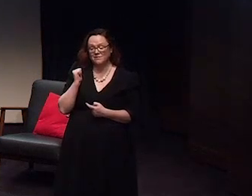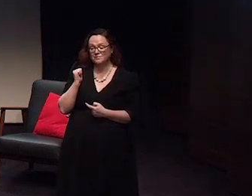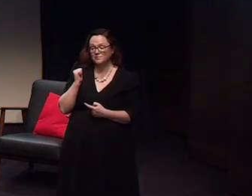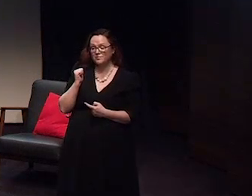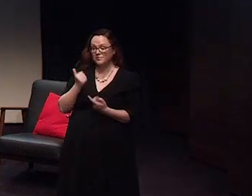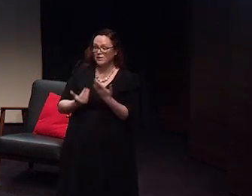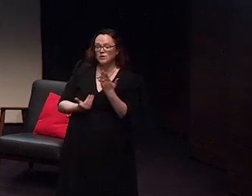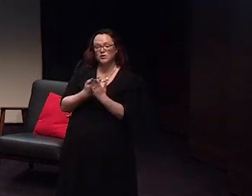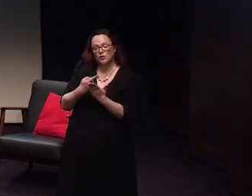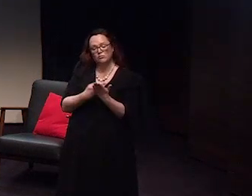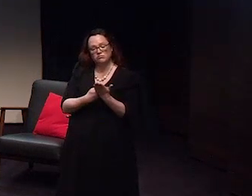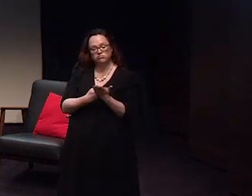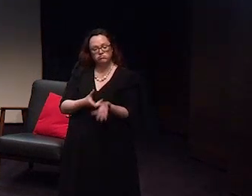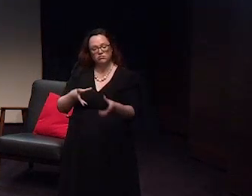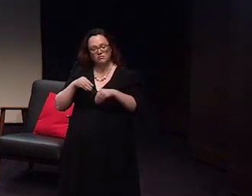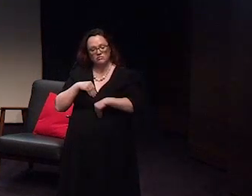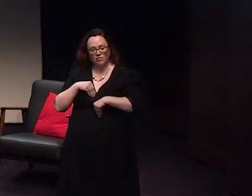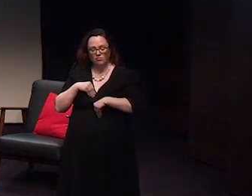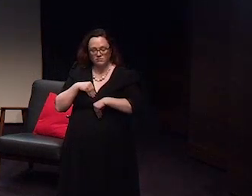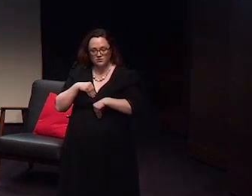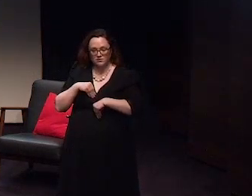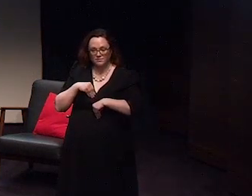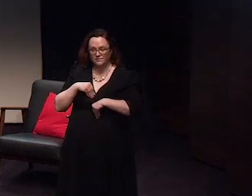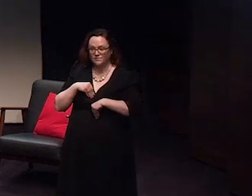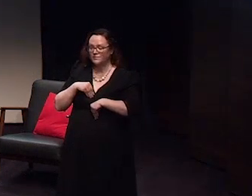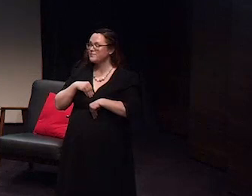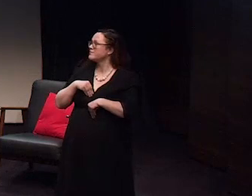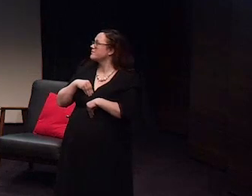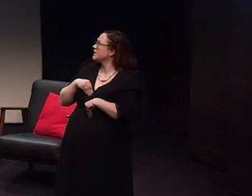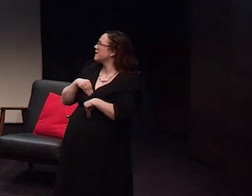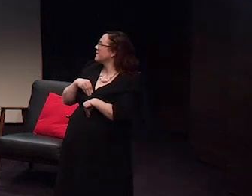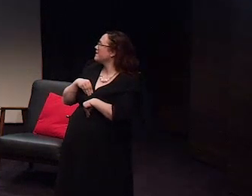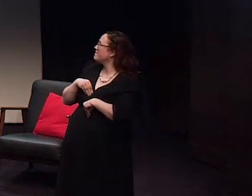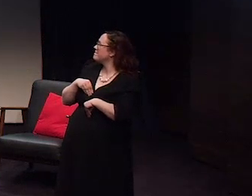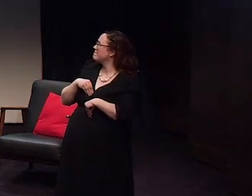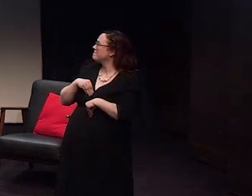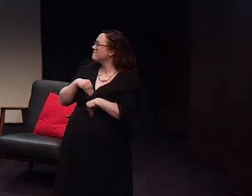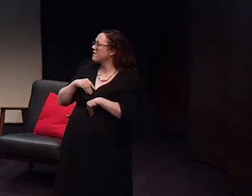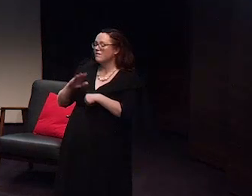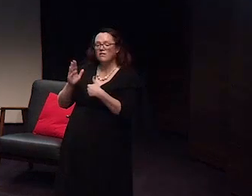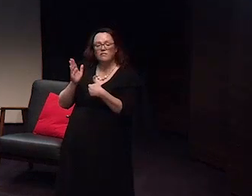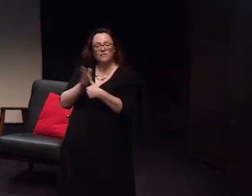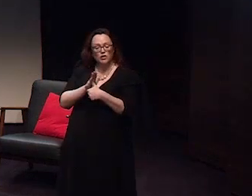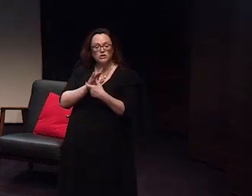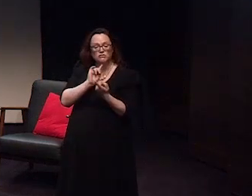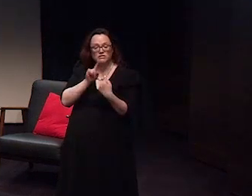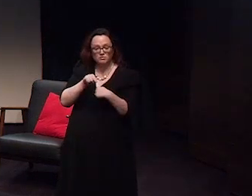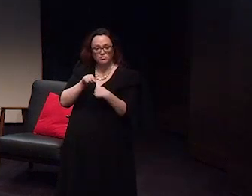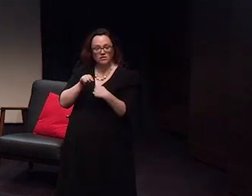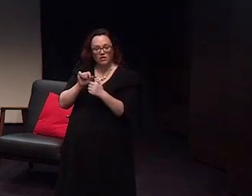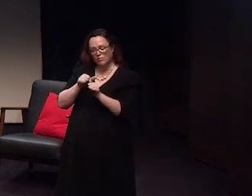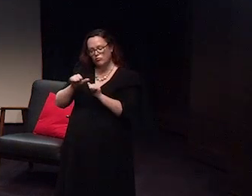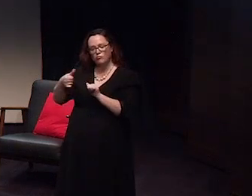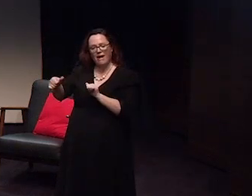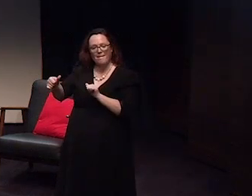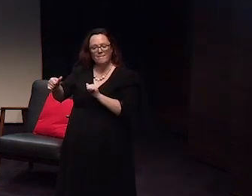new premises for our center. At the same time, we start our first responder program. We organized